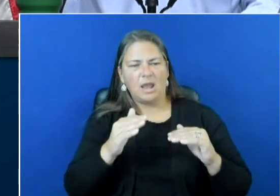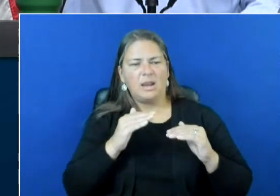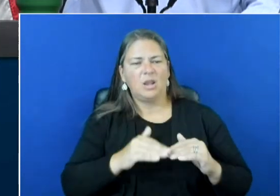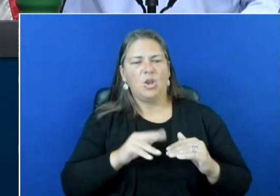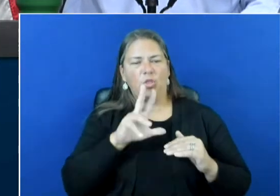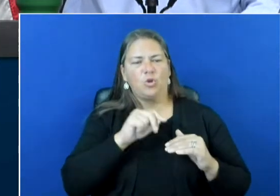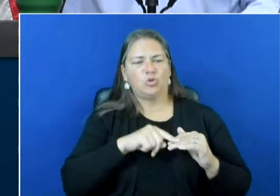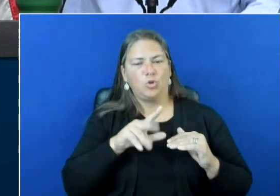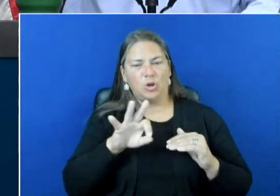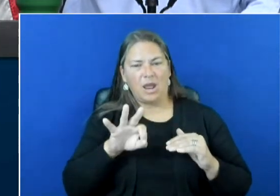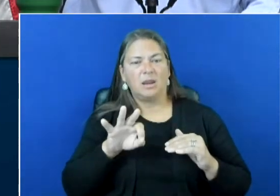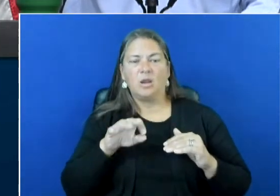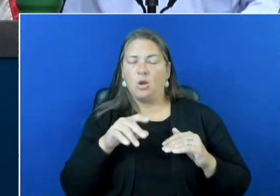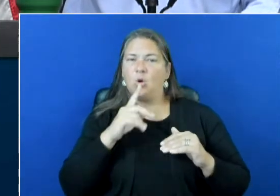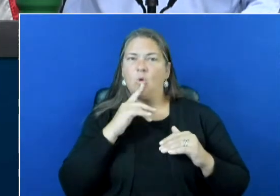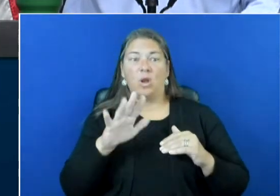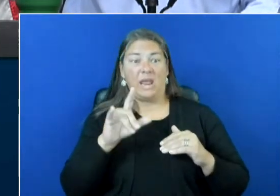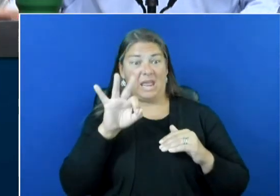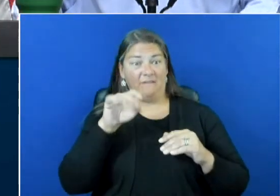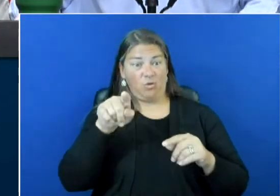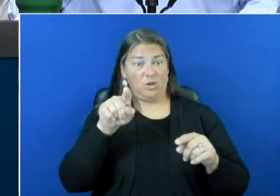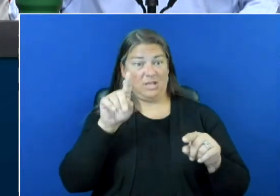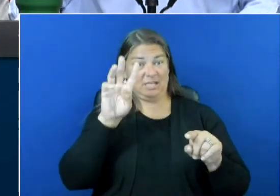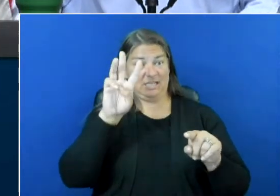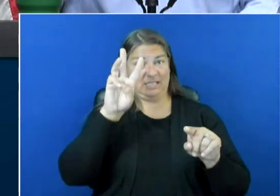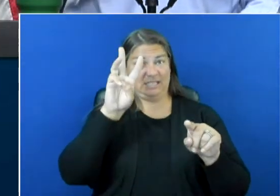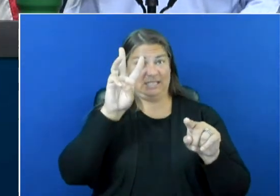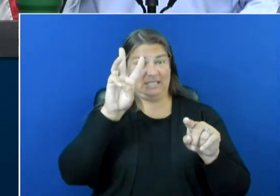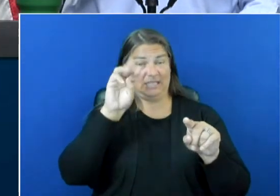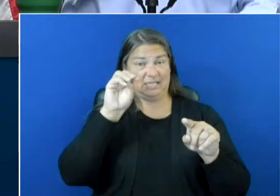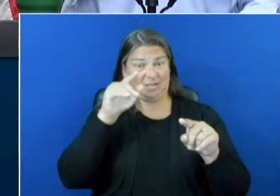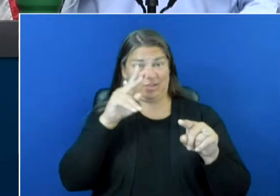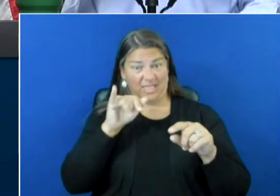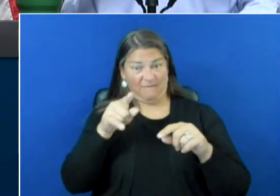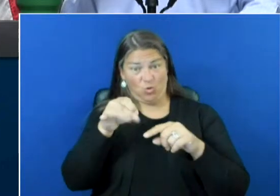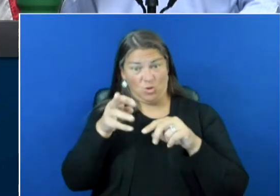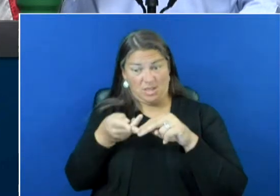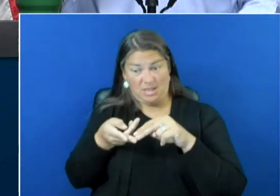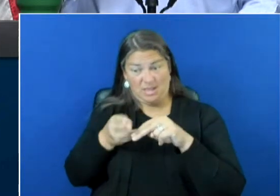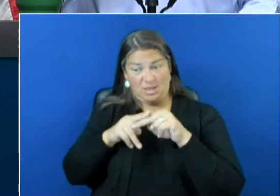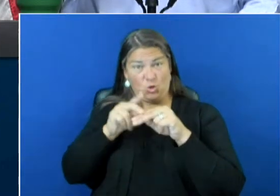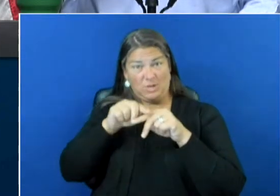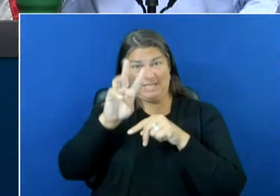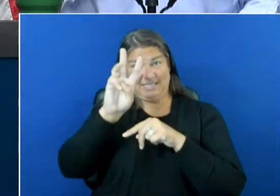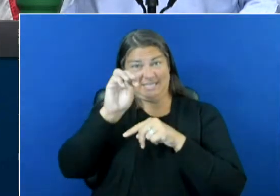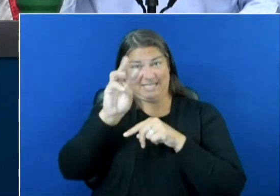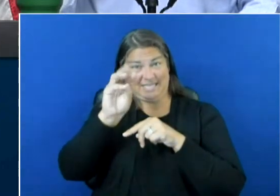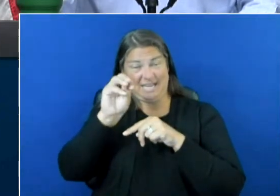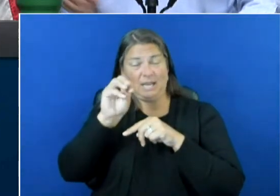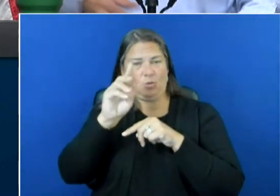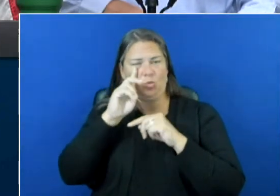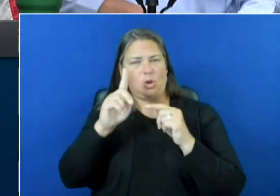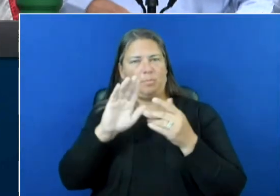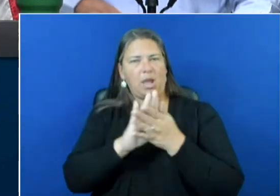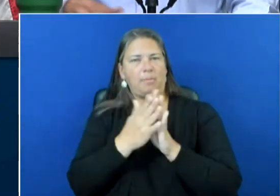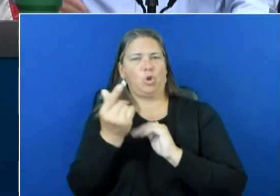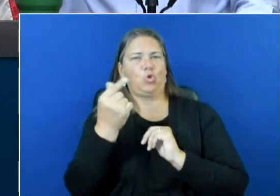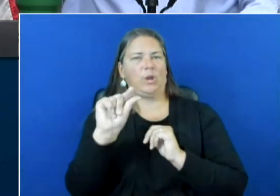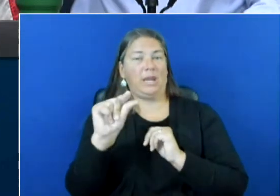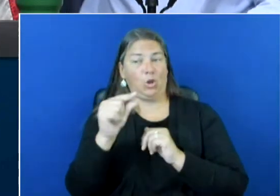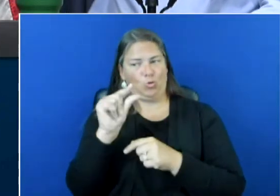really good up on this screen. And it'll mean more of your friends, because most of our friends are in our age group, are going to live through this